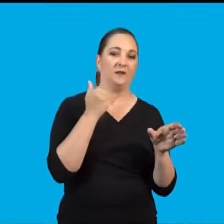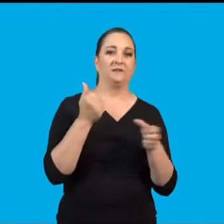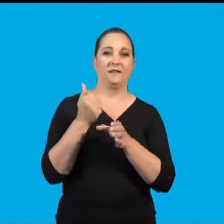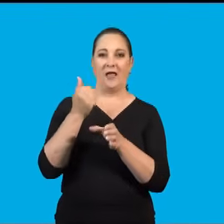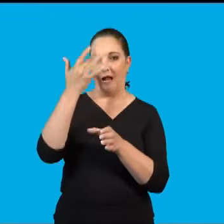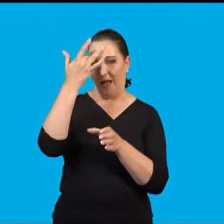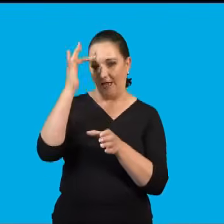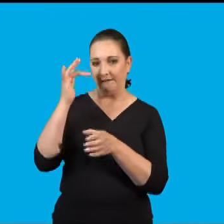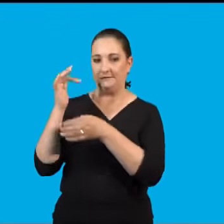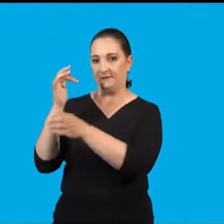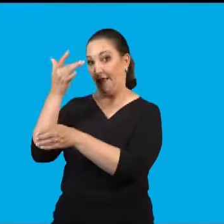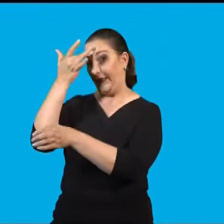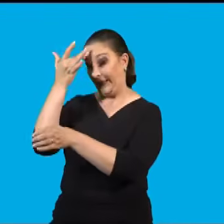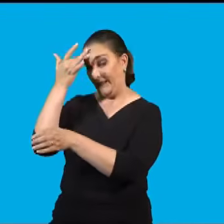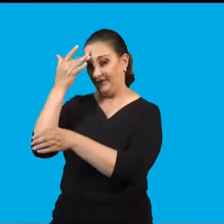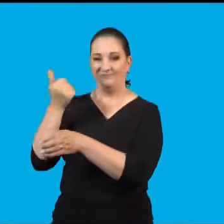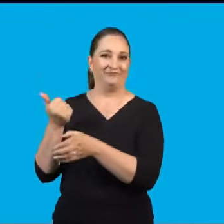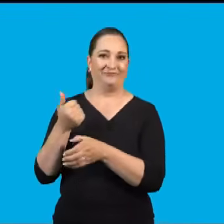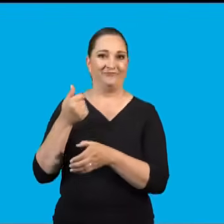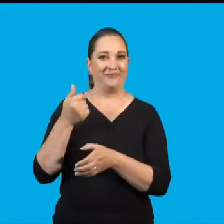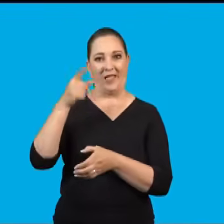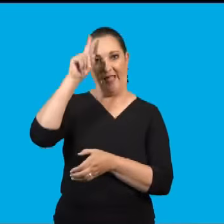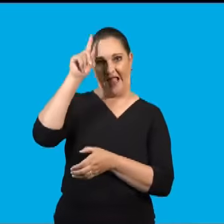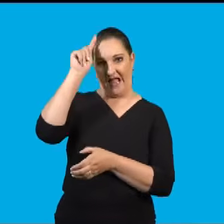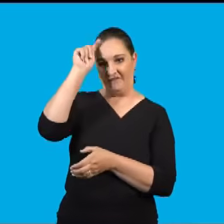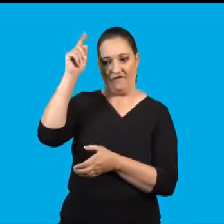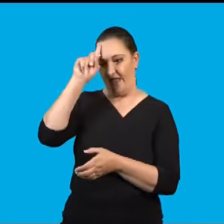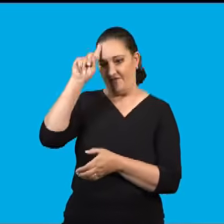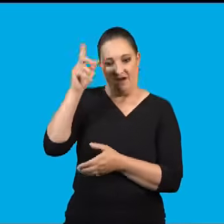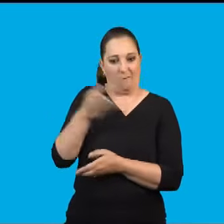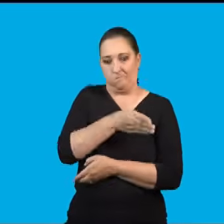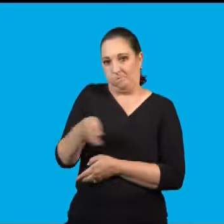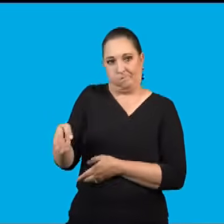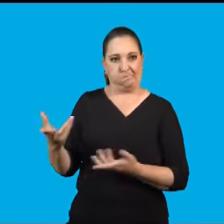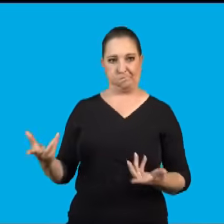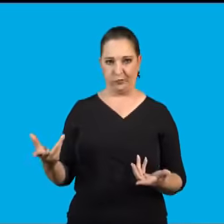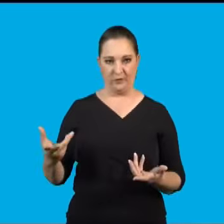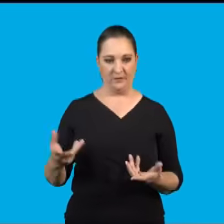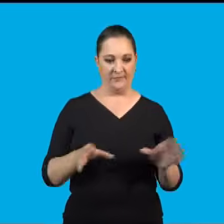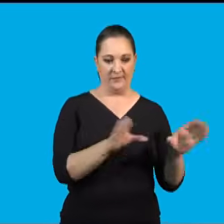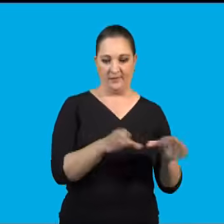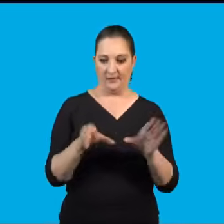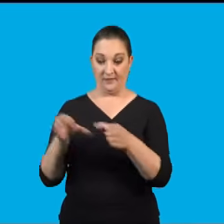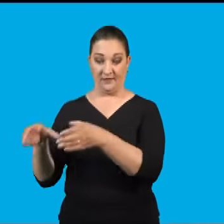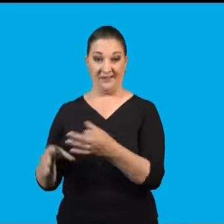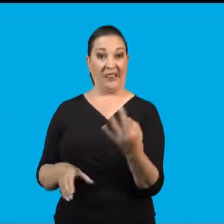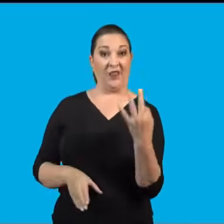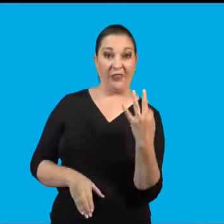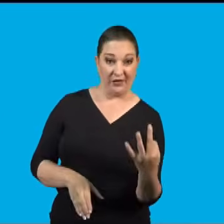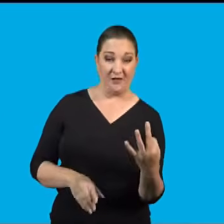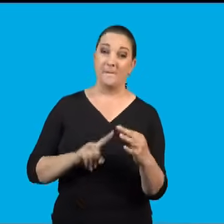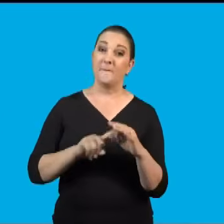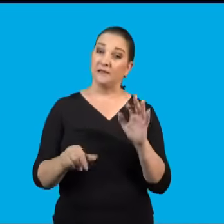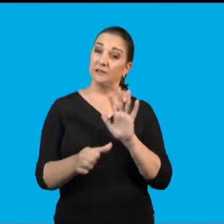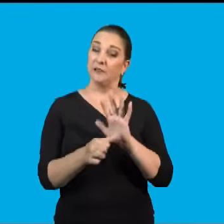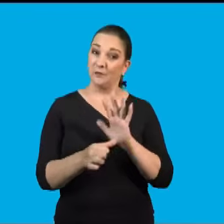representatives, while Africans were excluded. Another explanation is the tricameral parliament had three, so it's